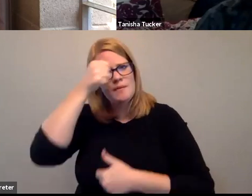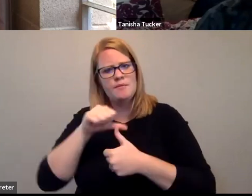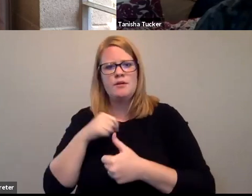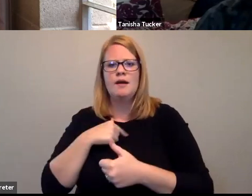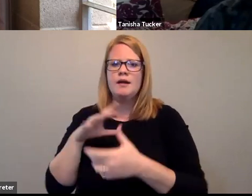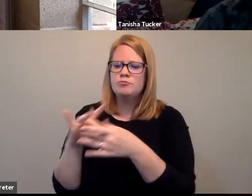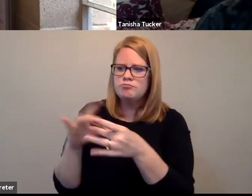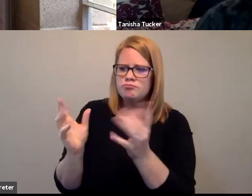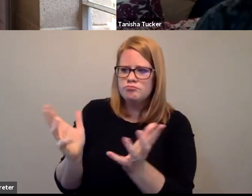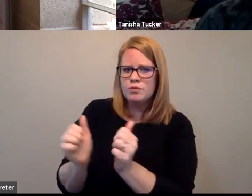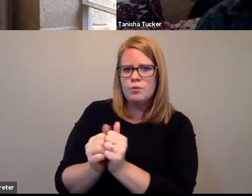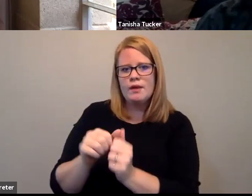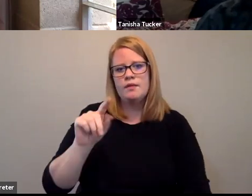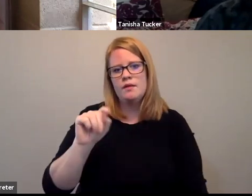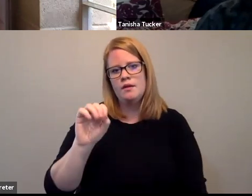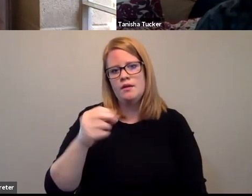who had been